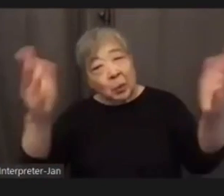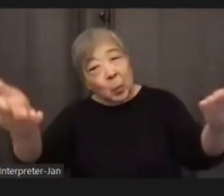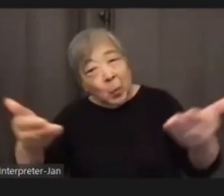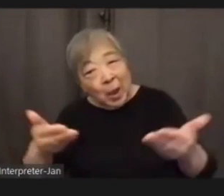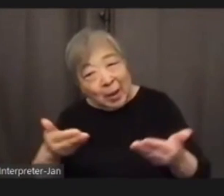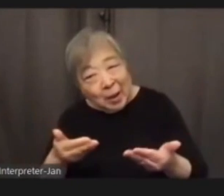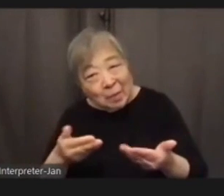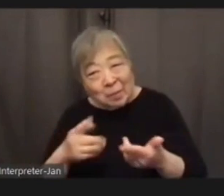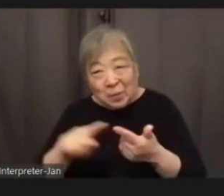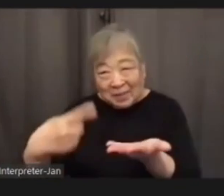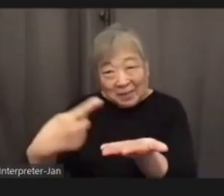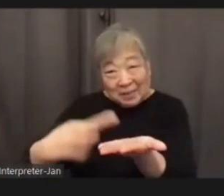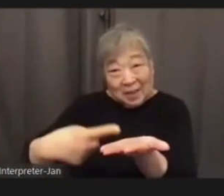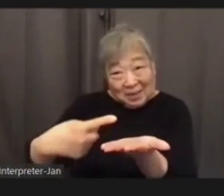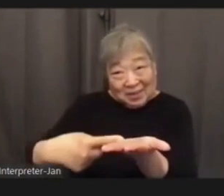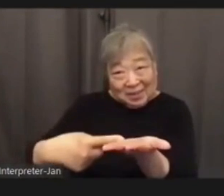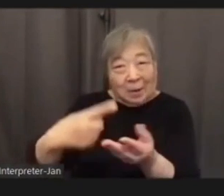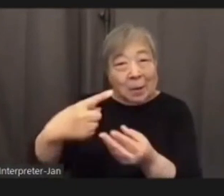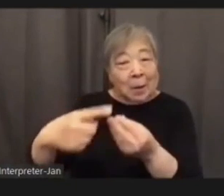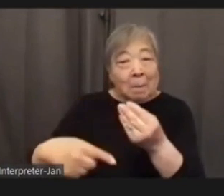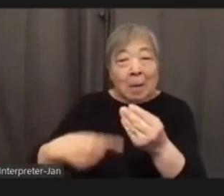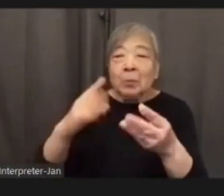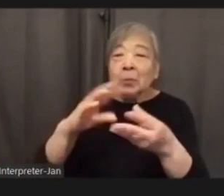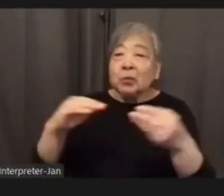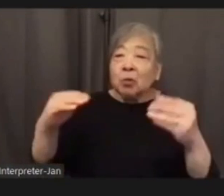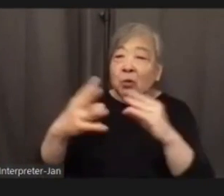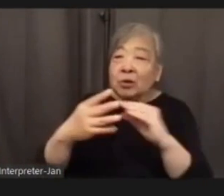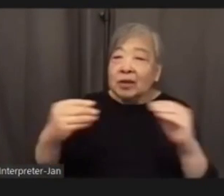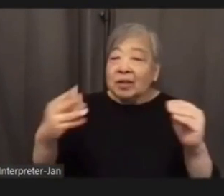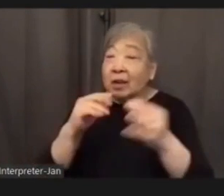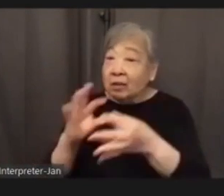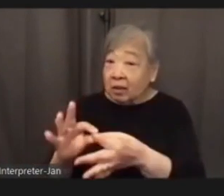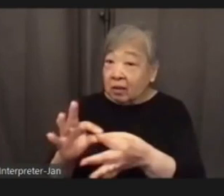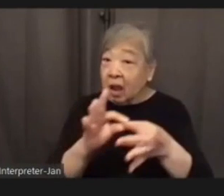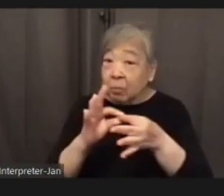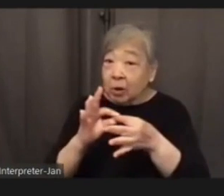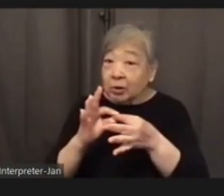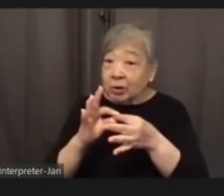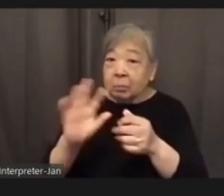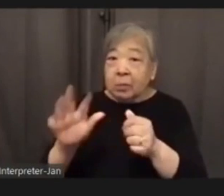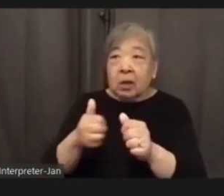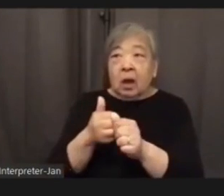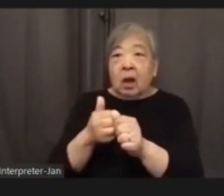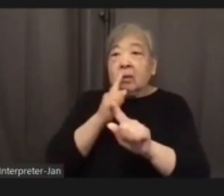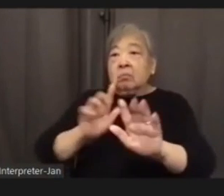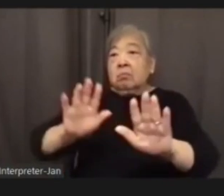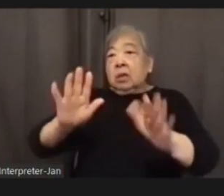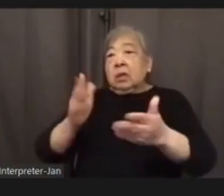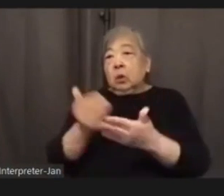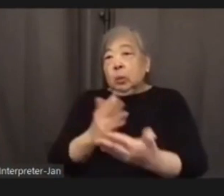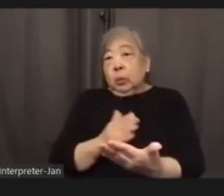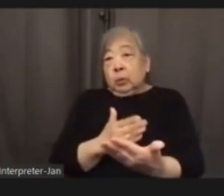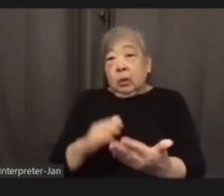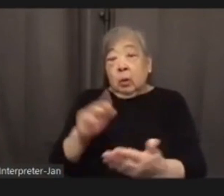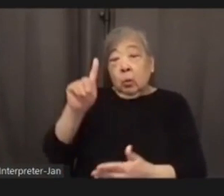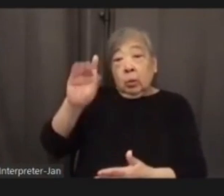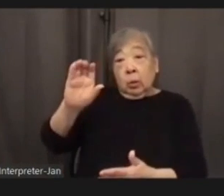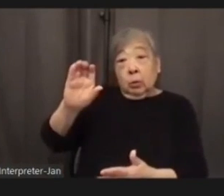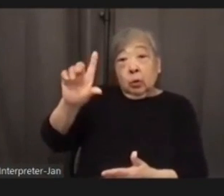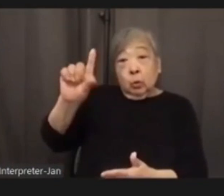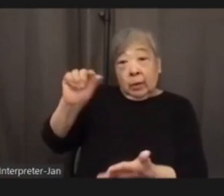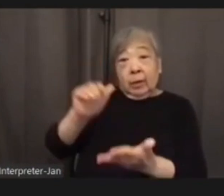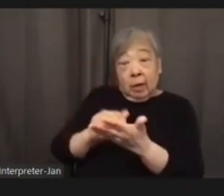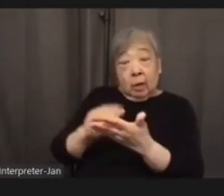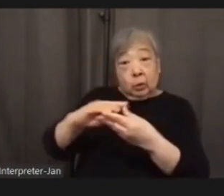Welcome to this discussion we're about to have about the stories and the collaboration behind this amazing new album, 120,000